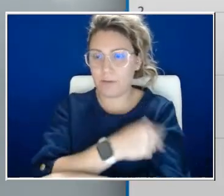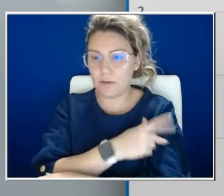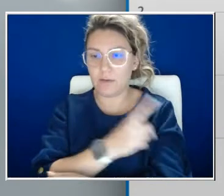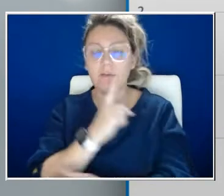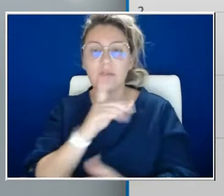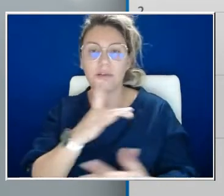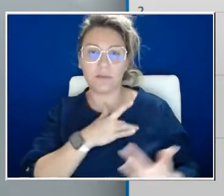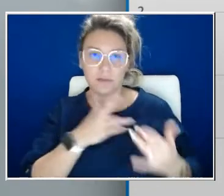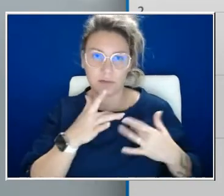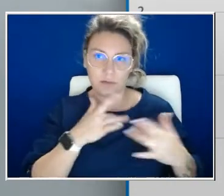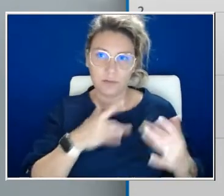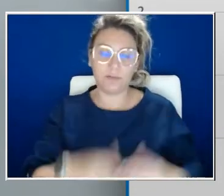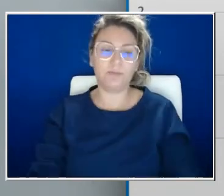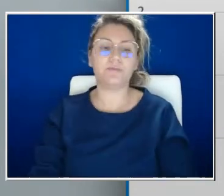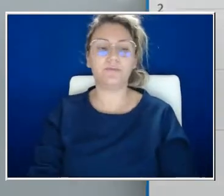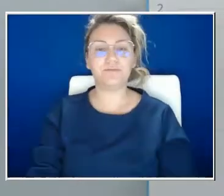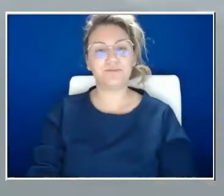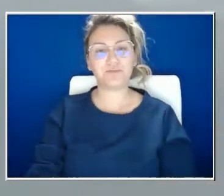concerning for sure.